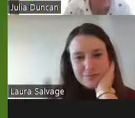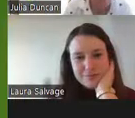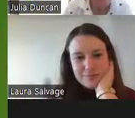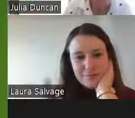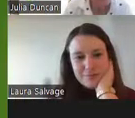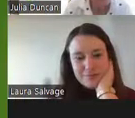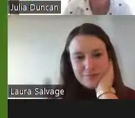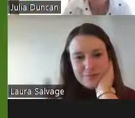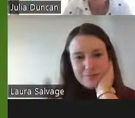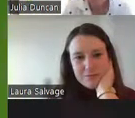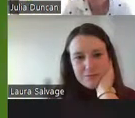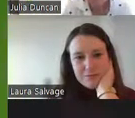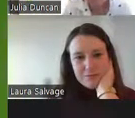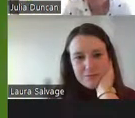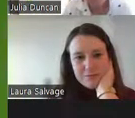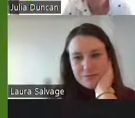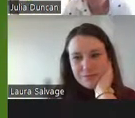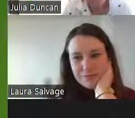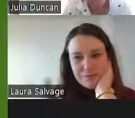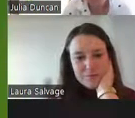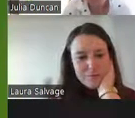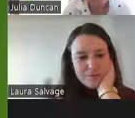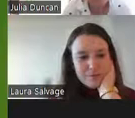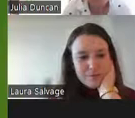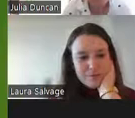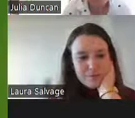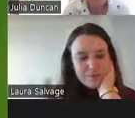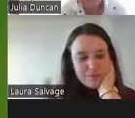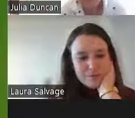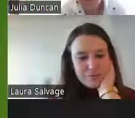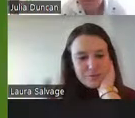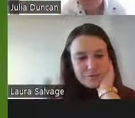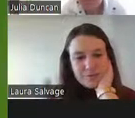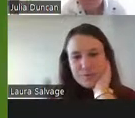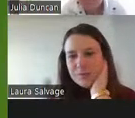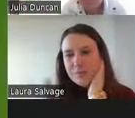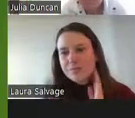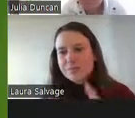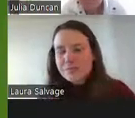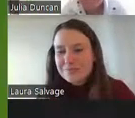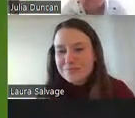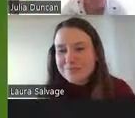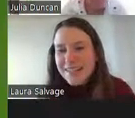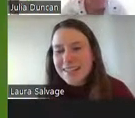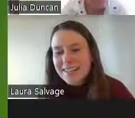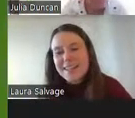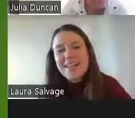So that, yeah, so on to, I think, I don't know, Laura, if there's anything else you wanted to say about your project, because you thankfully stepped in at the